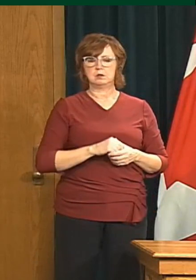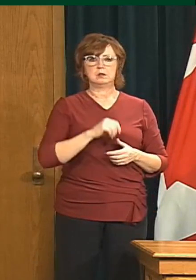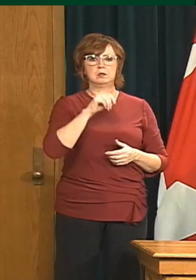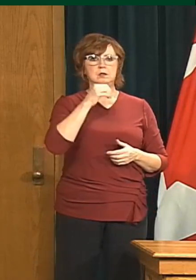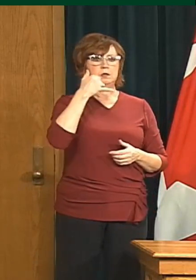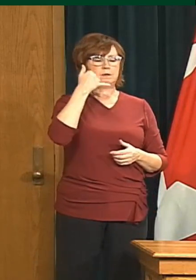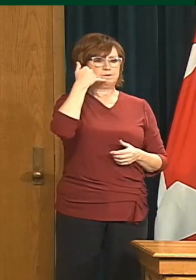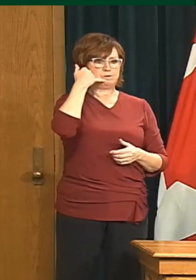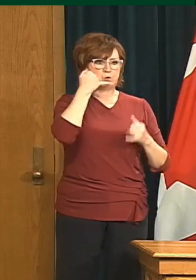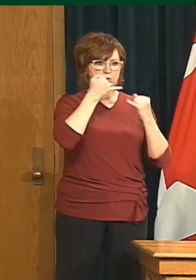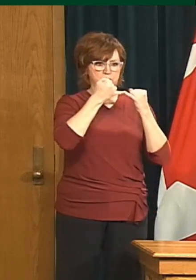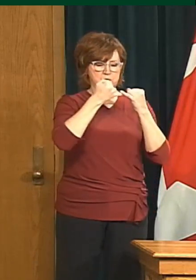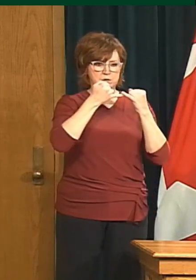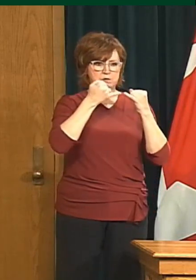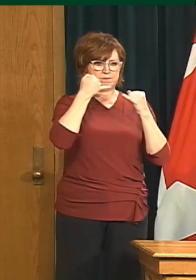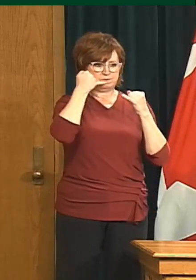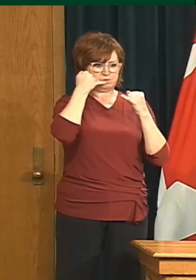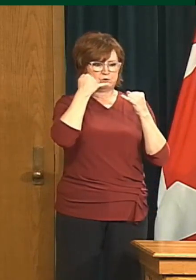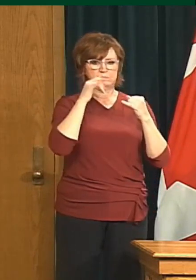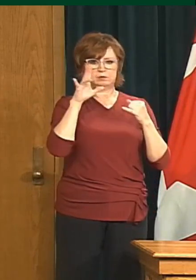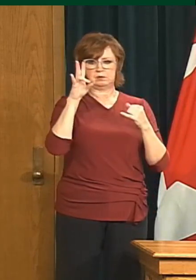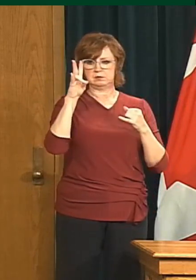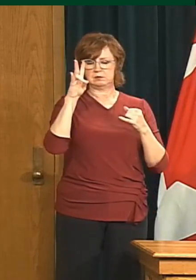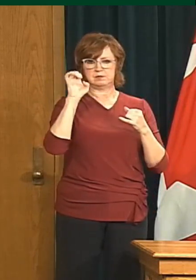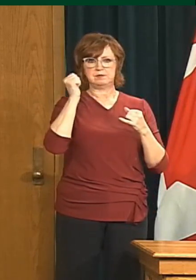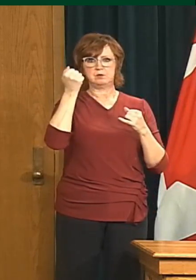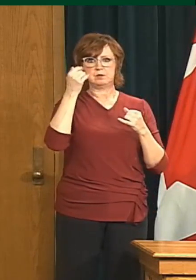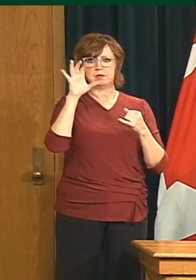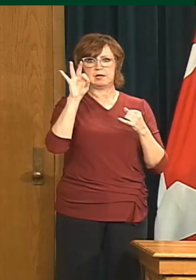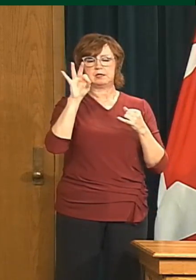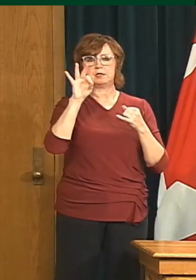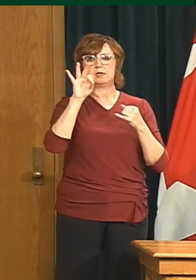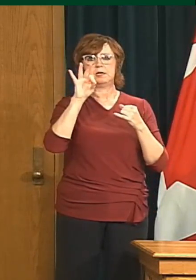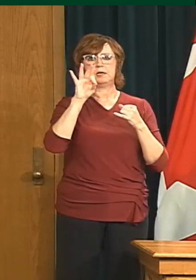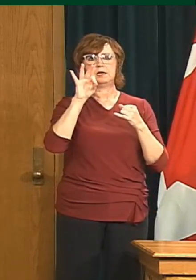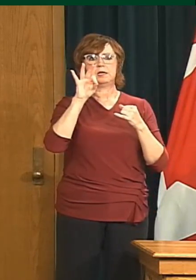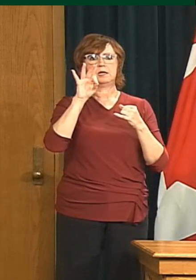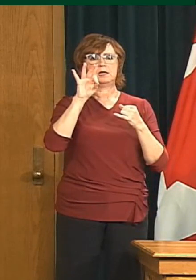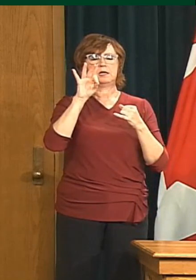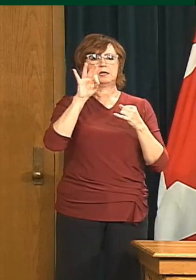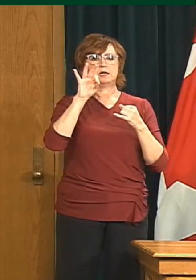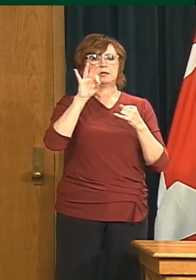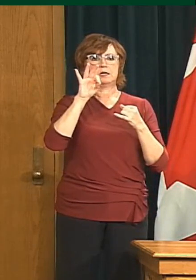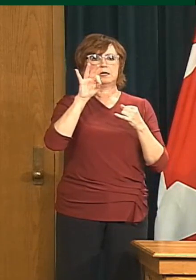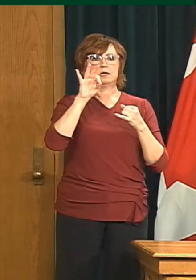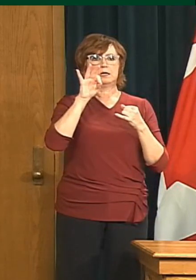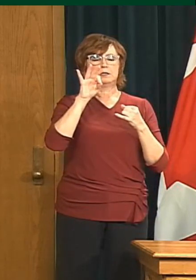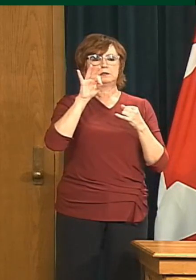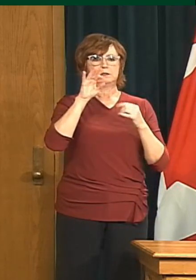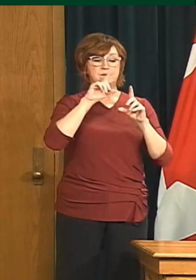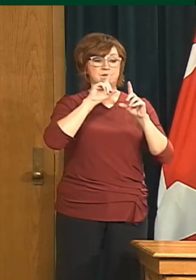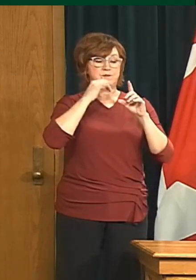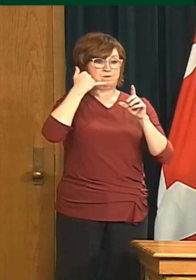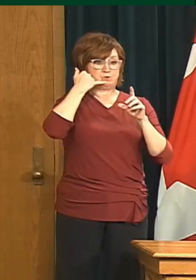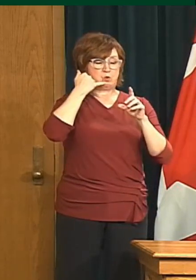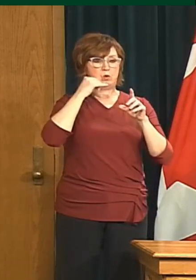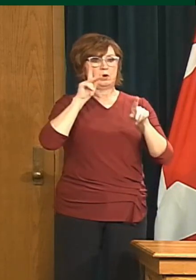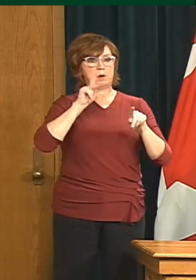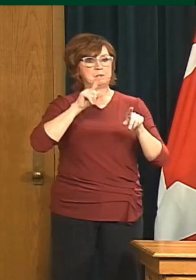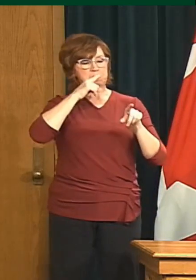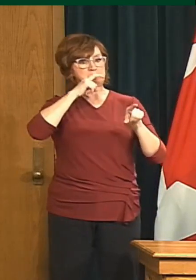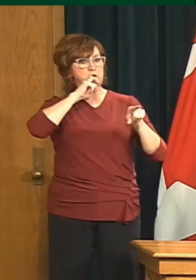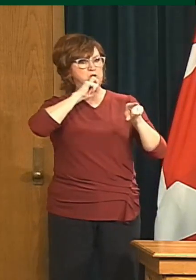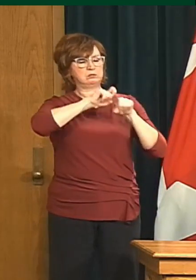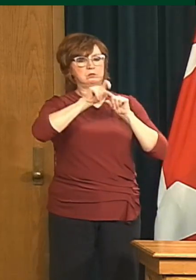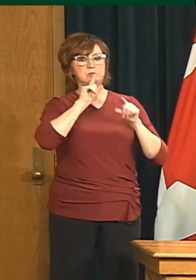kind of come in reporting folks who are maybe ignoring some of the public health orders, only a very small handful of tickets have actually been issued. I